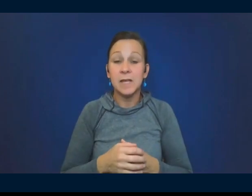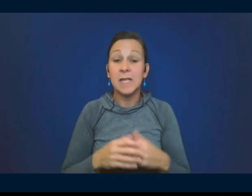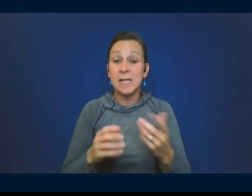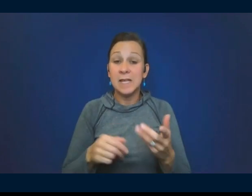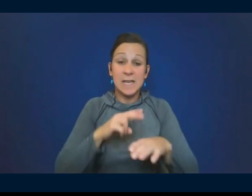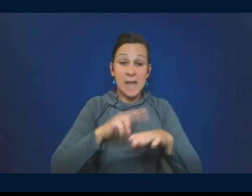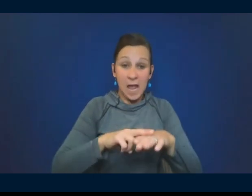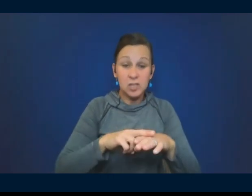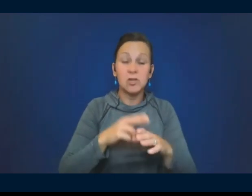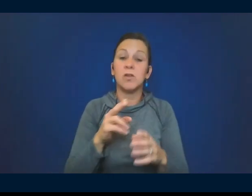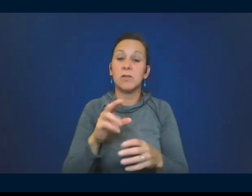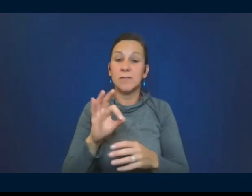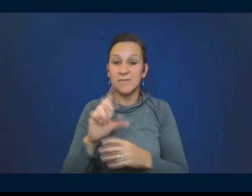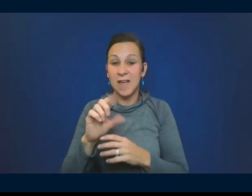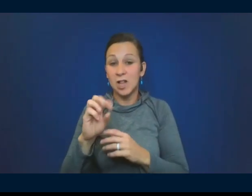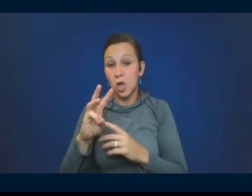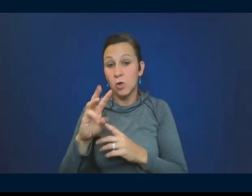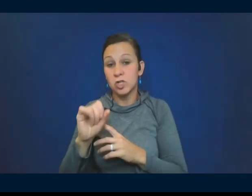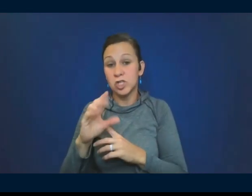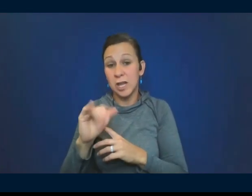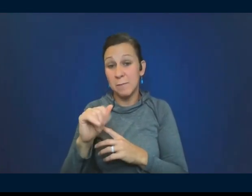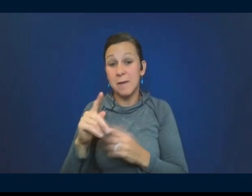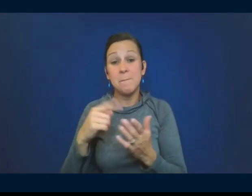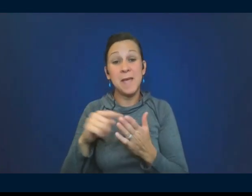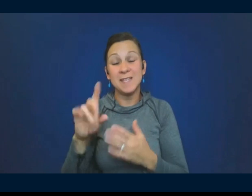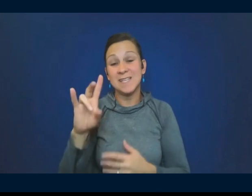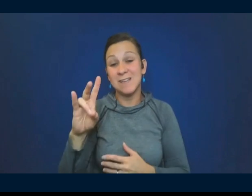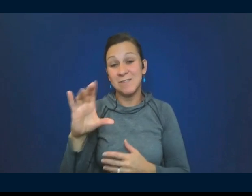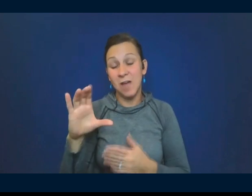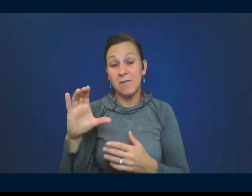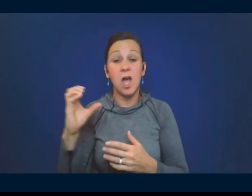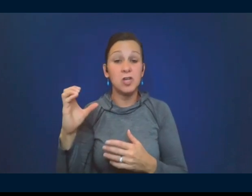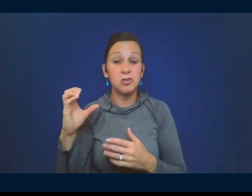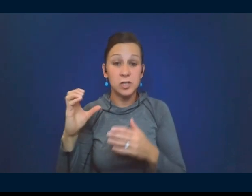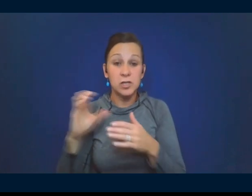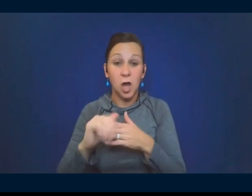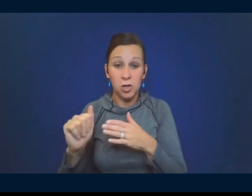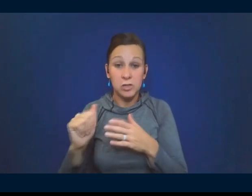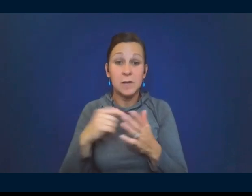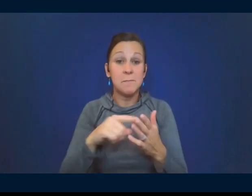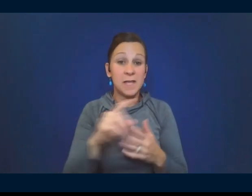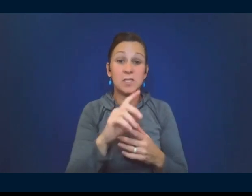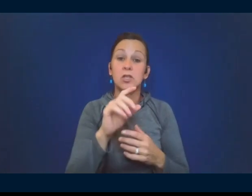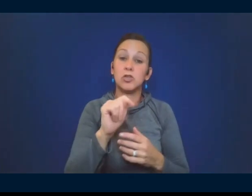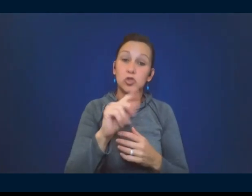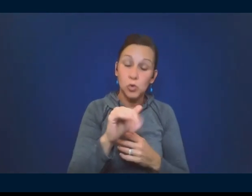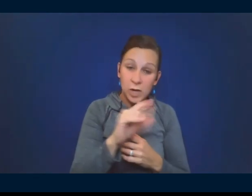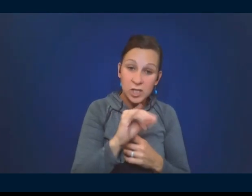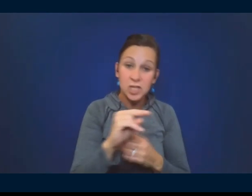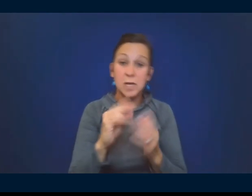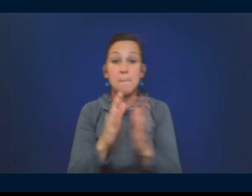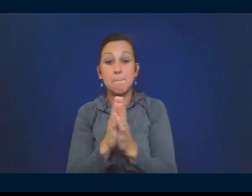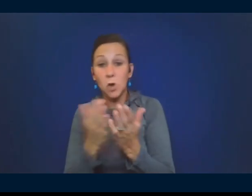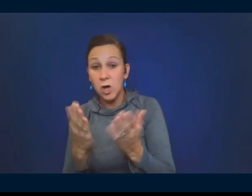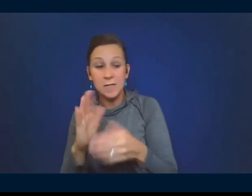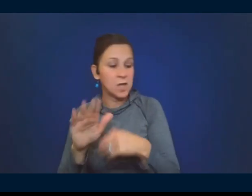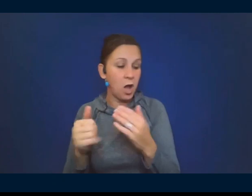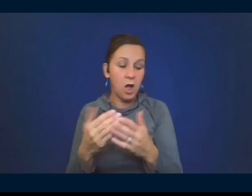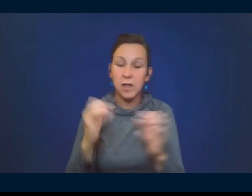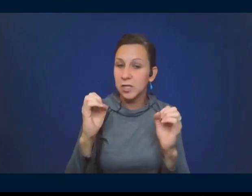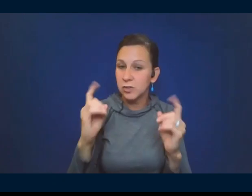fellowship. It pays $7,500 that can be used towards tuition, books, and all educational